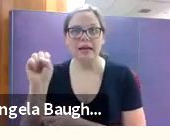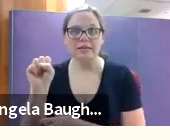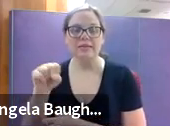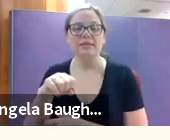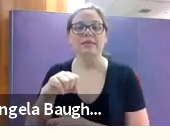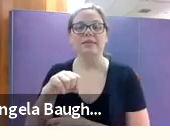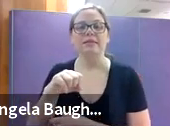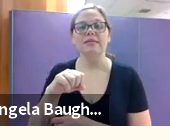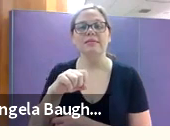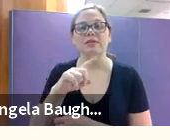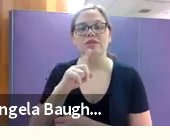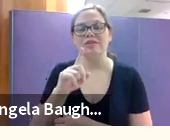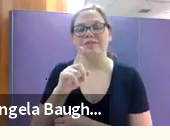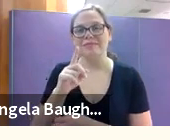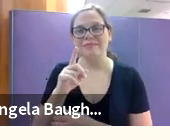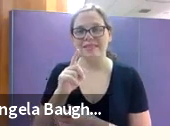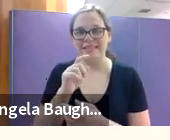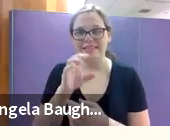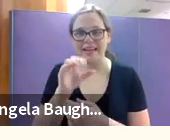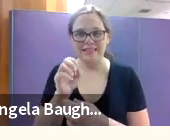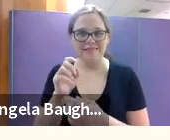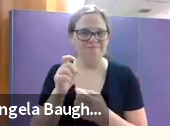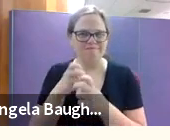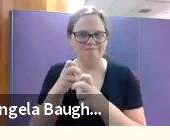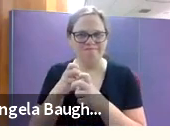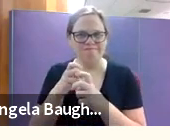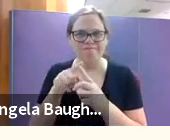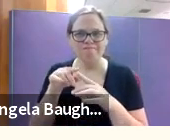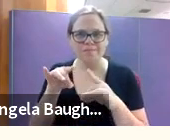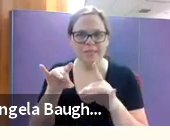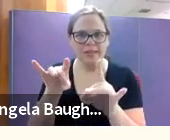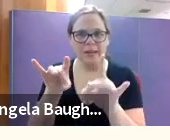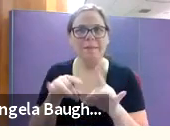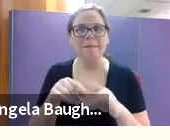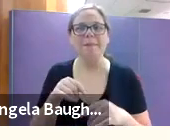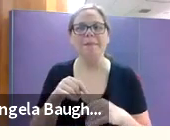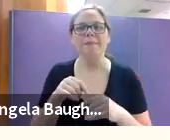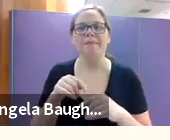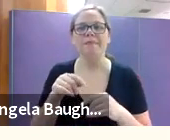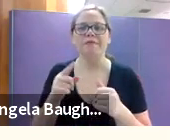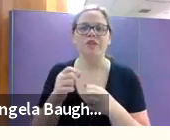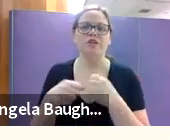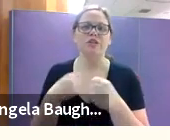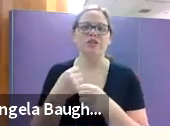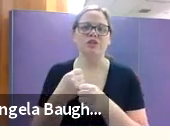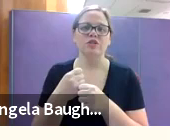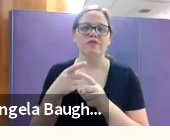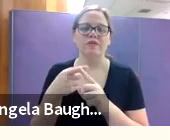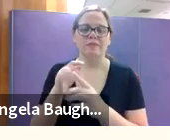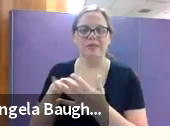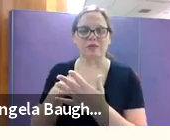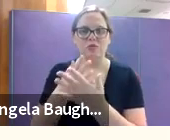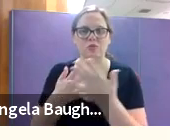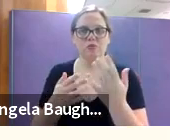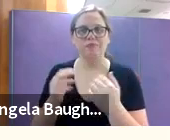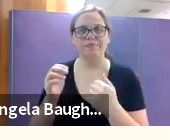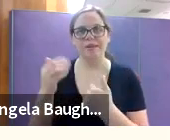in Shirley's case, it's really hard to pick that up the first year up off the schedule as it's